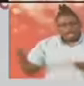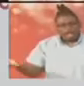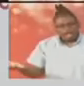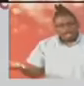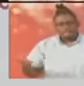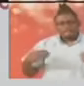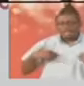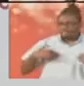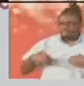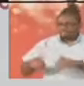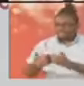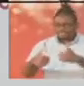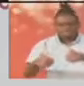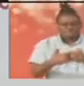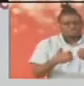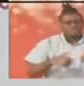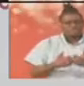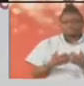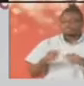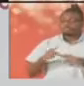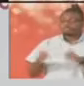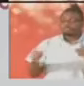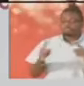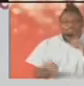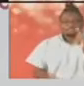we demonstrated political will,